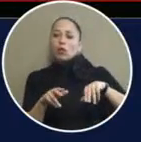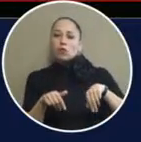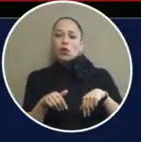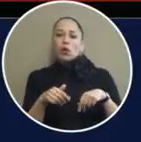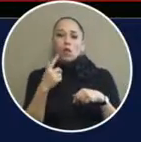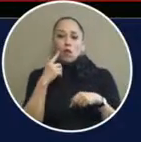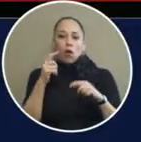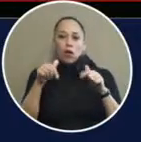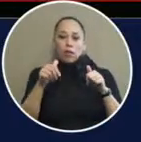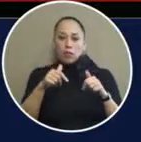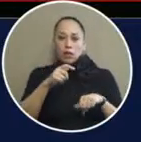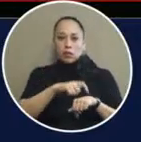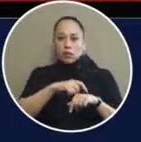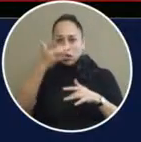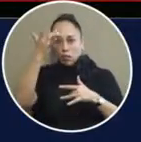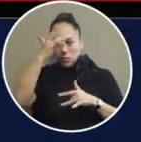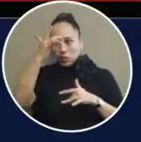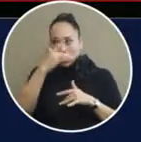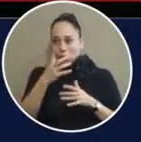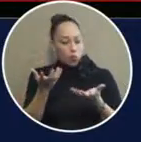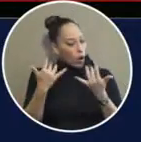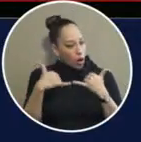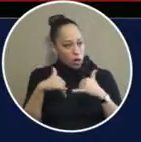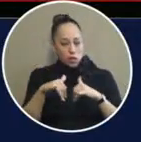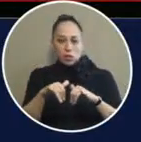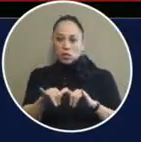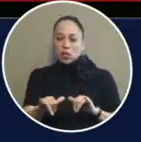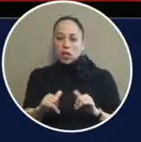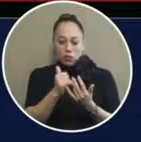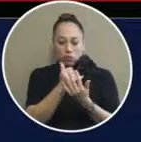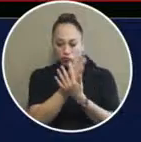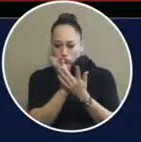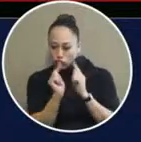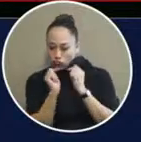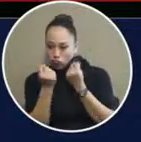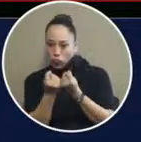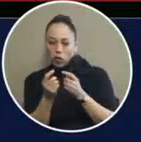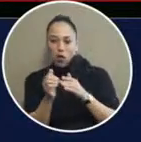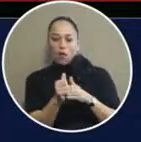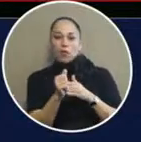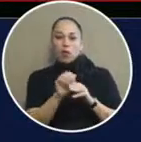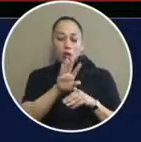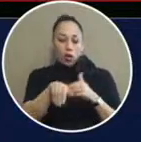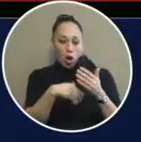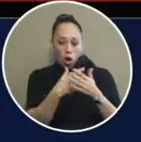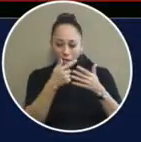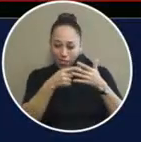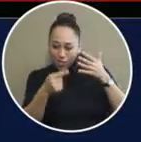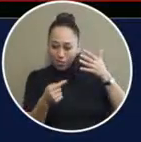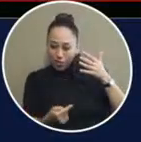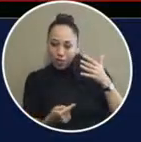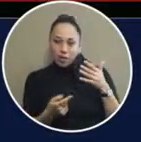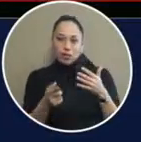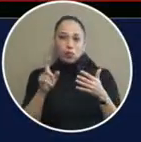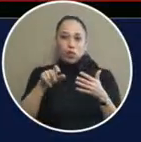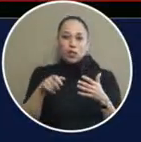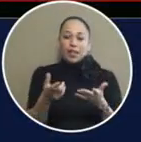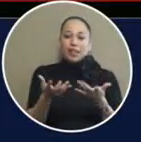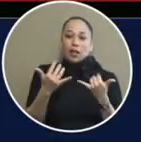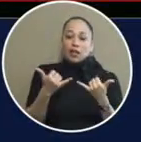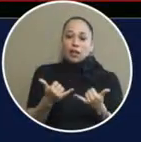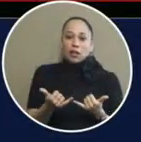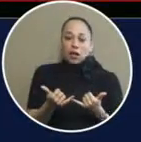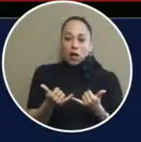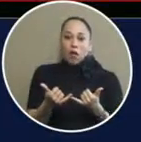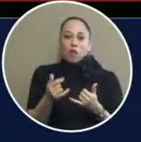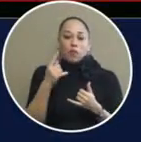this pandemic. We stood this cross-functional team to lead and address all aspects of what we need now, what we need as we